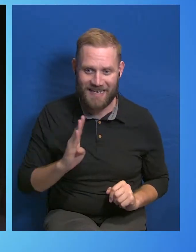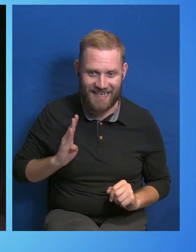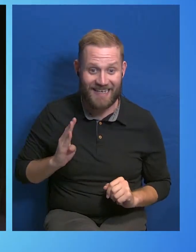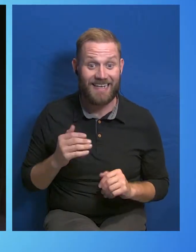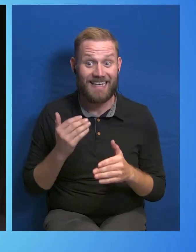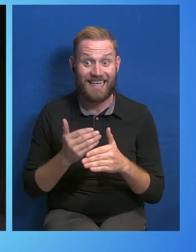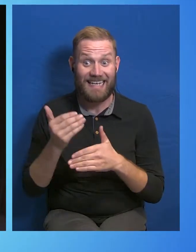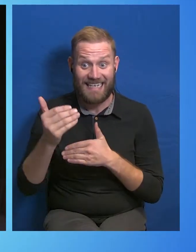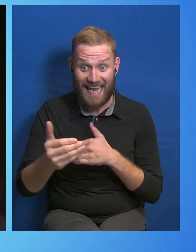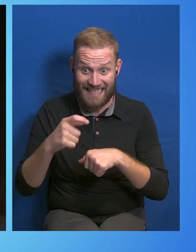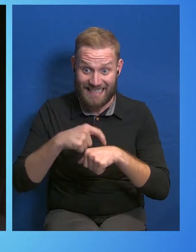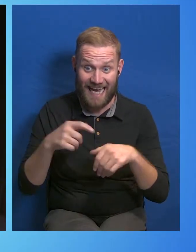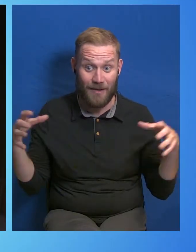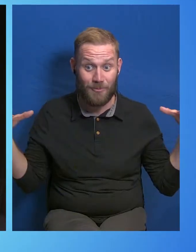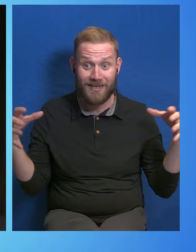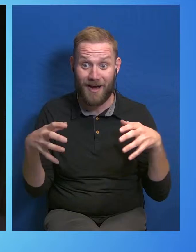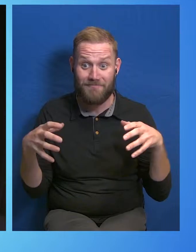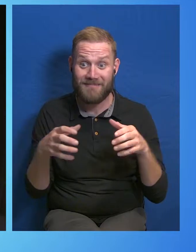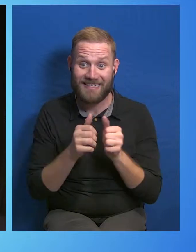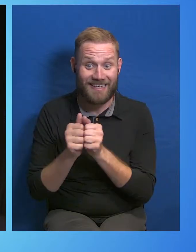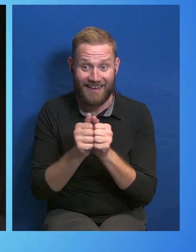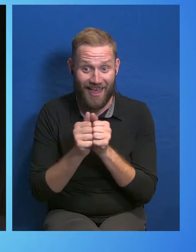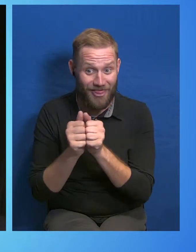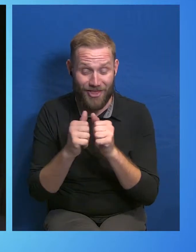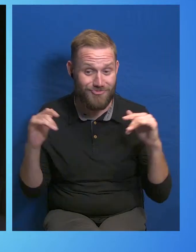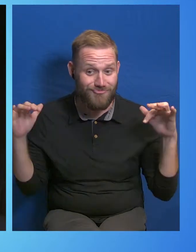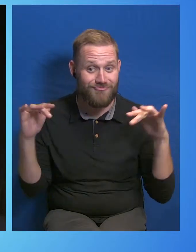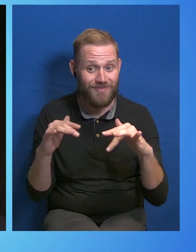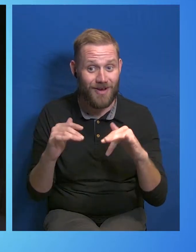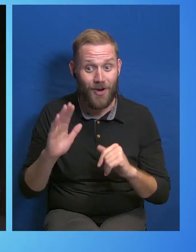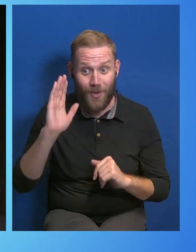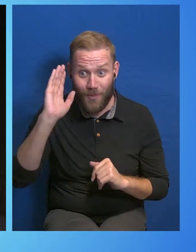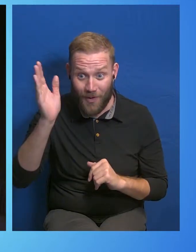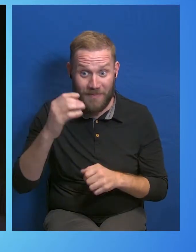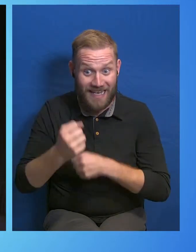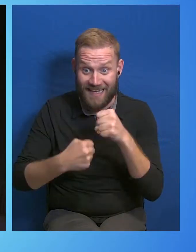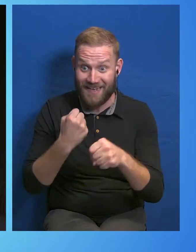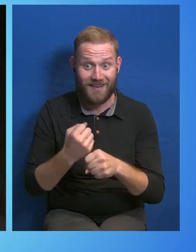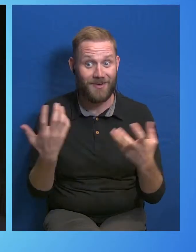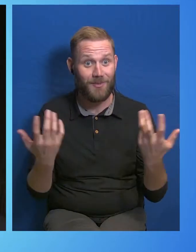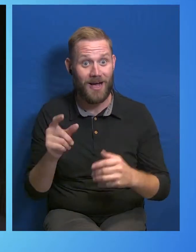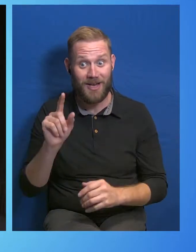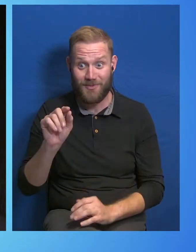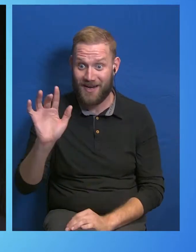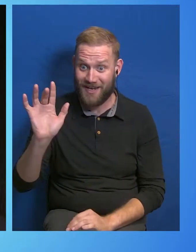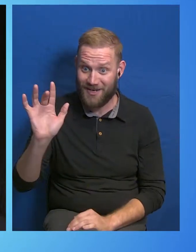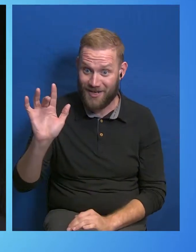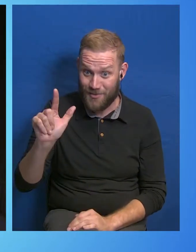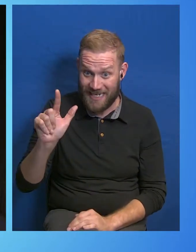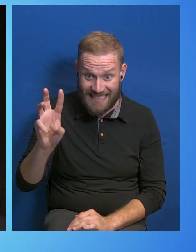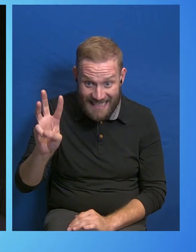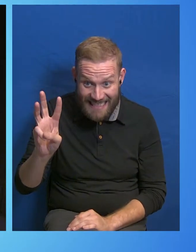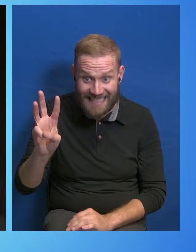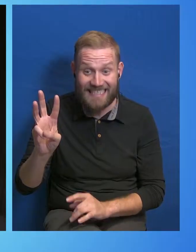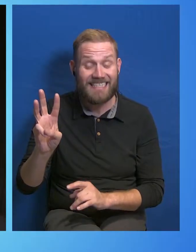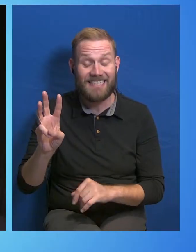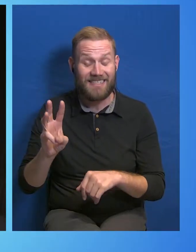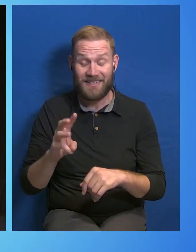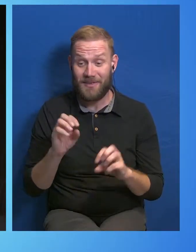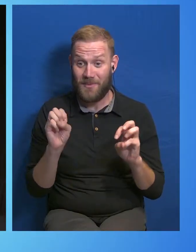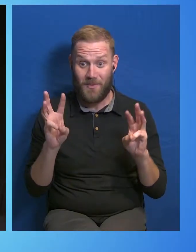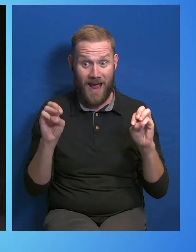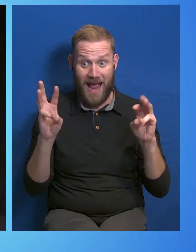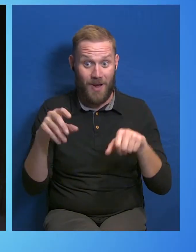The next time we come together, it will be 2026. Time